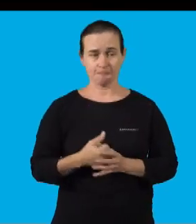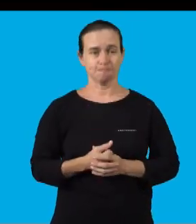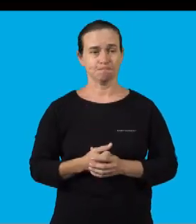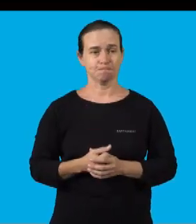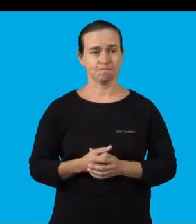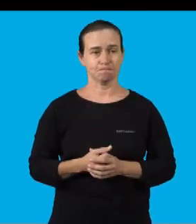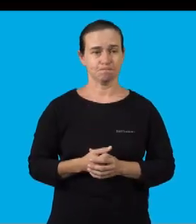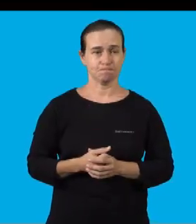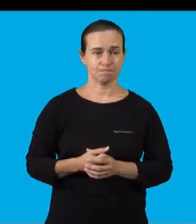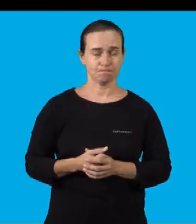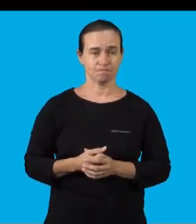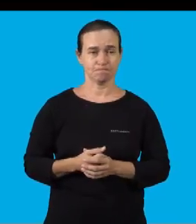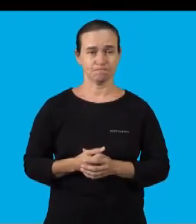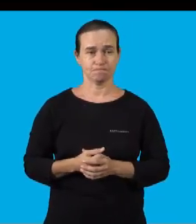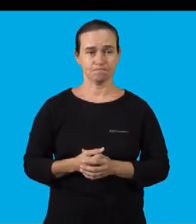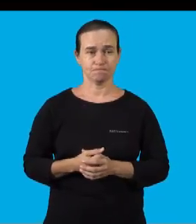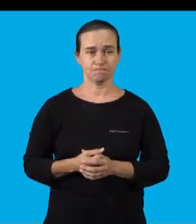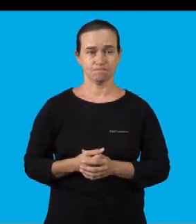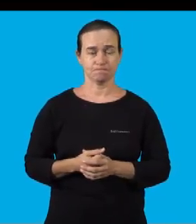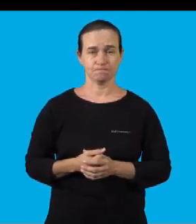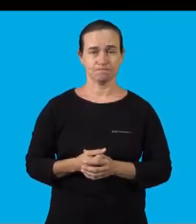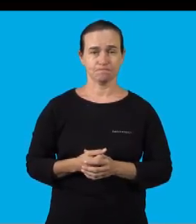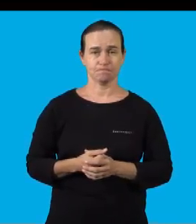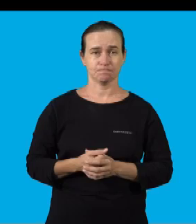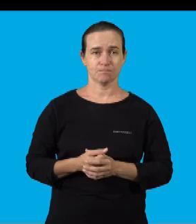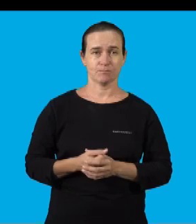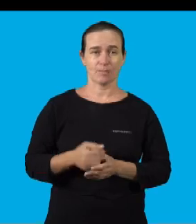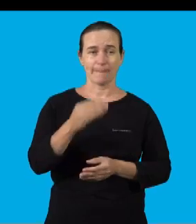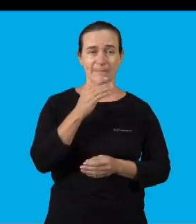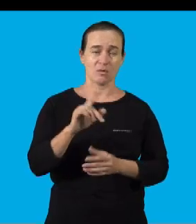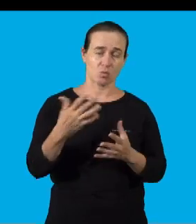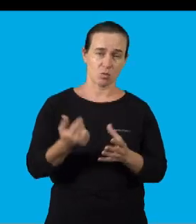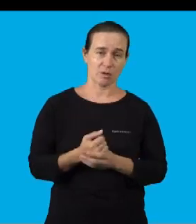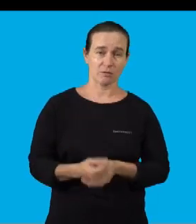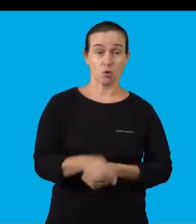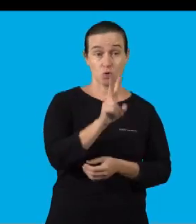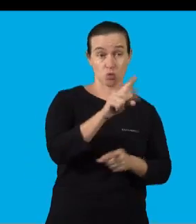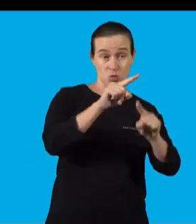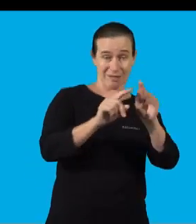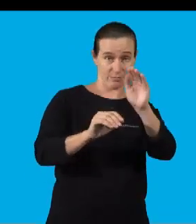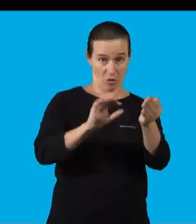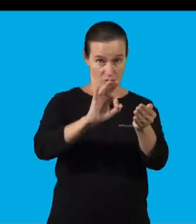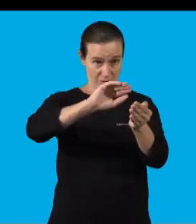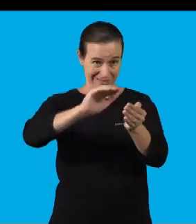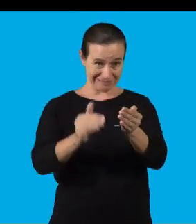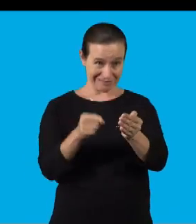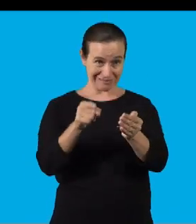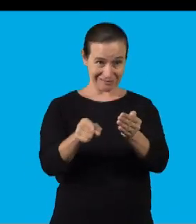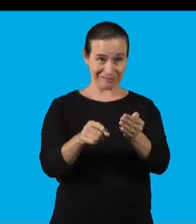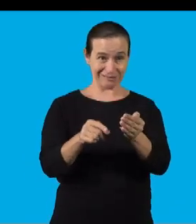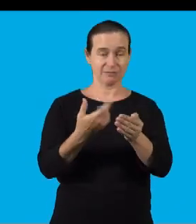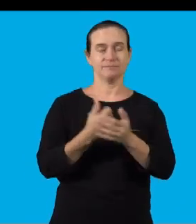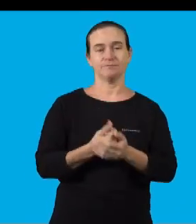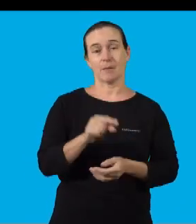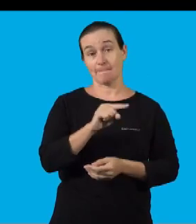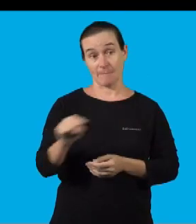a 2p minus 3, and that is going to be a 2 multiplied by the value